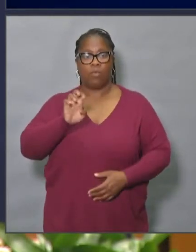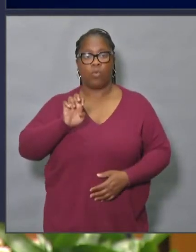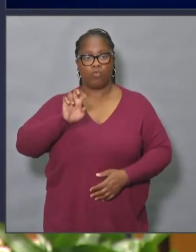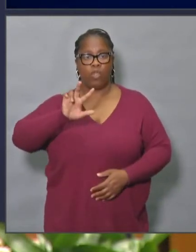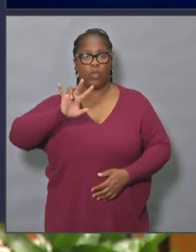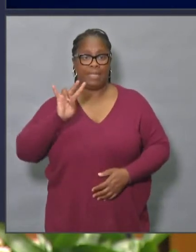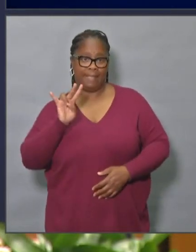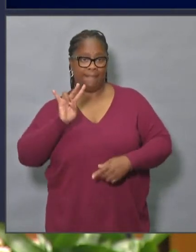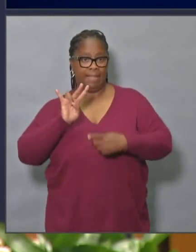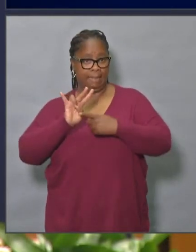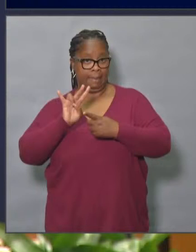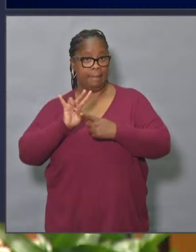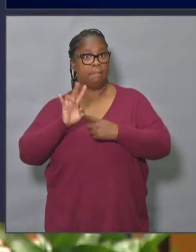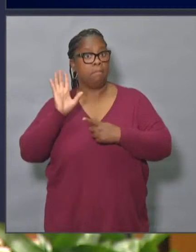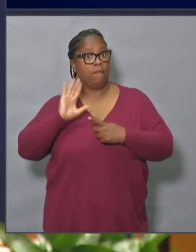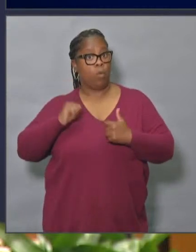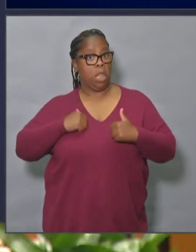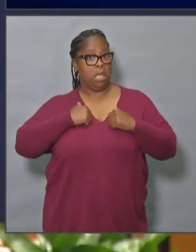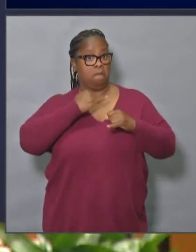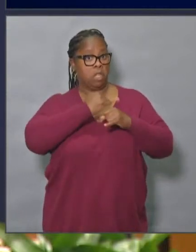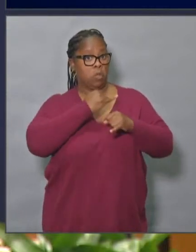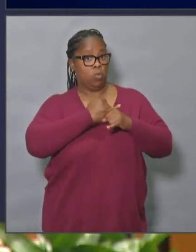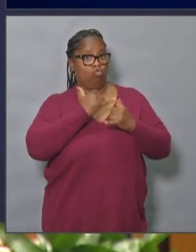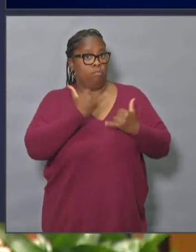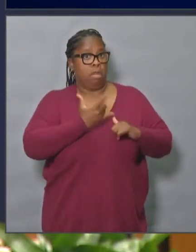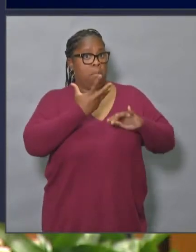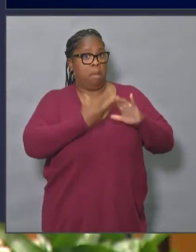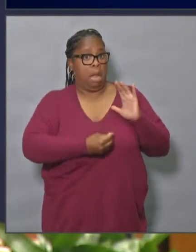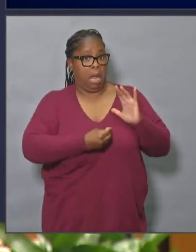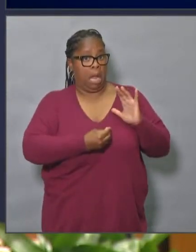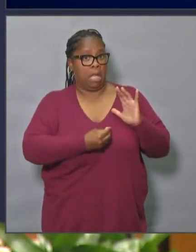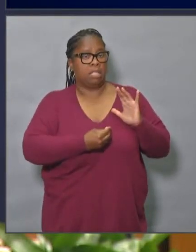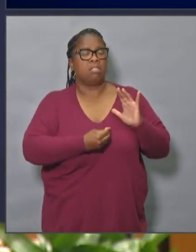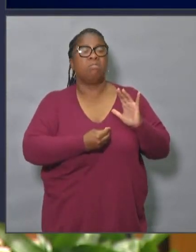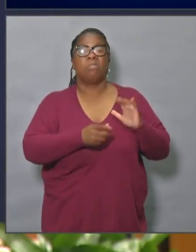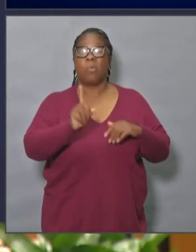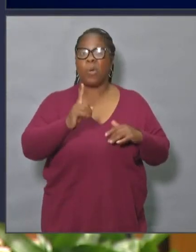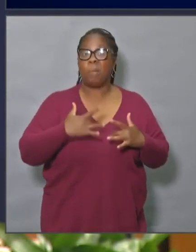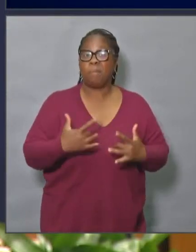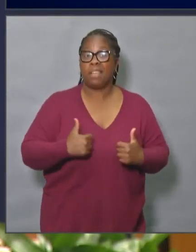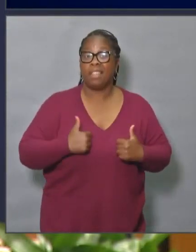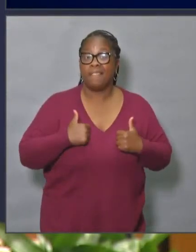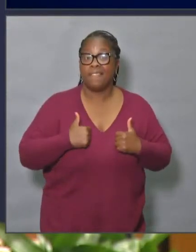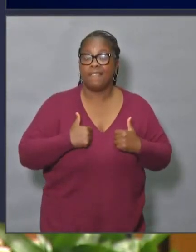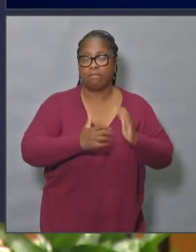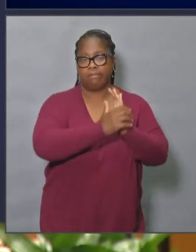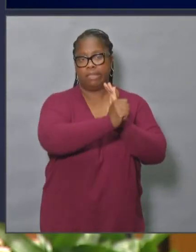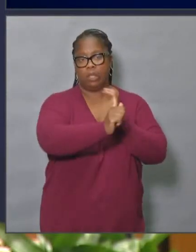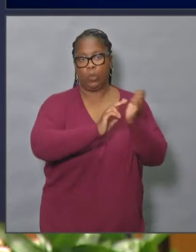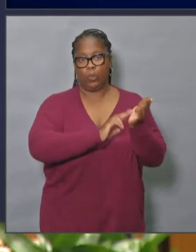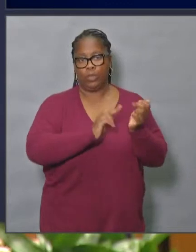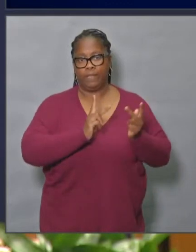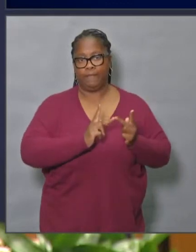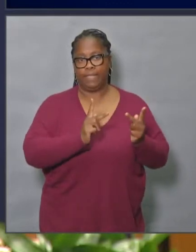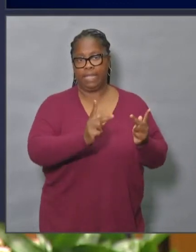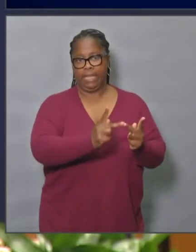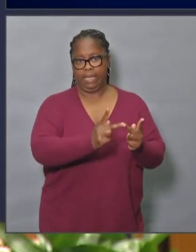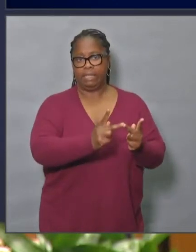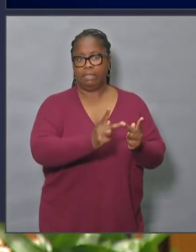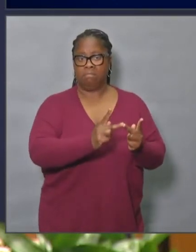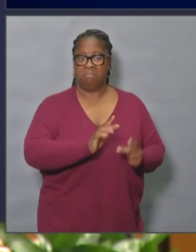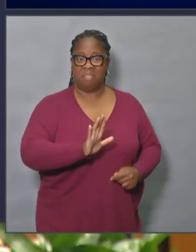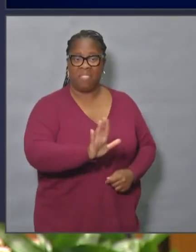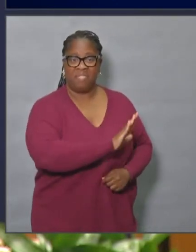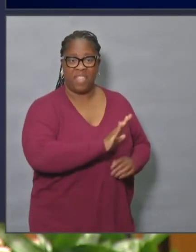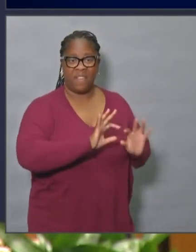1,437 of the people who lived in institutional settings and passed away resided in skilled nursing facilities. To the families